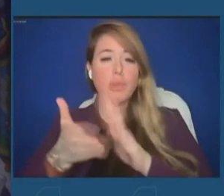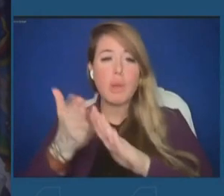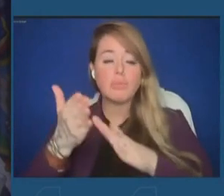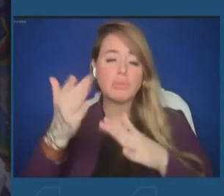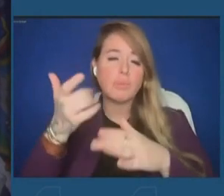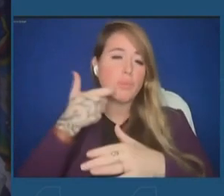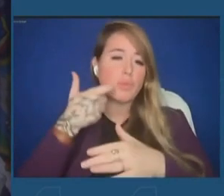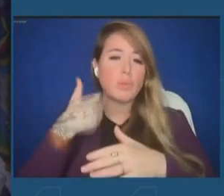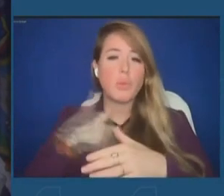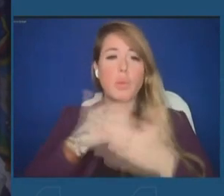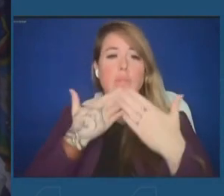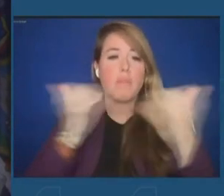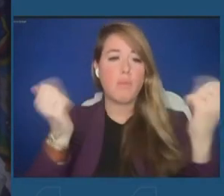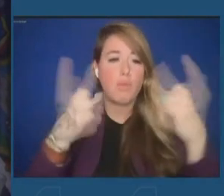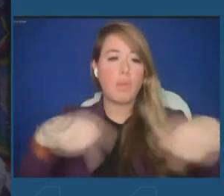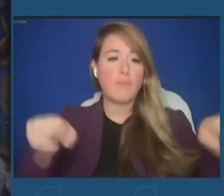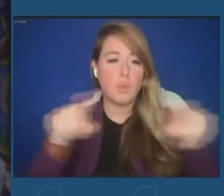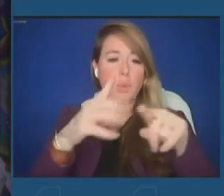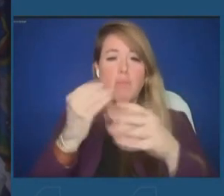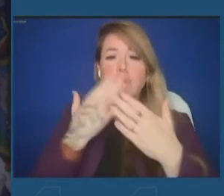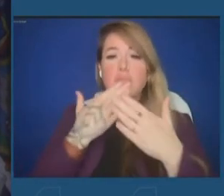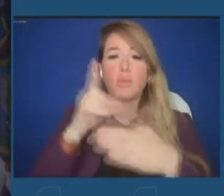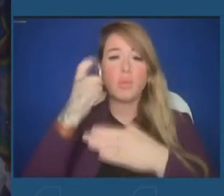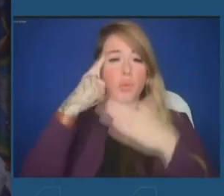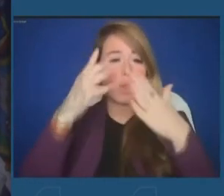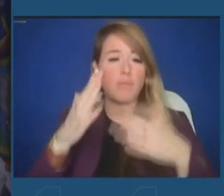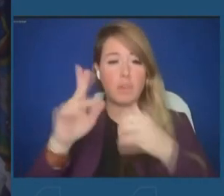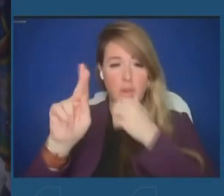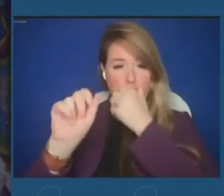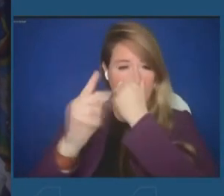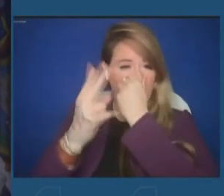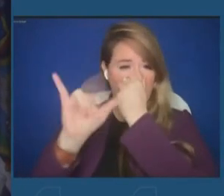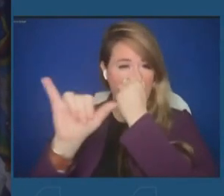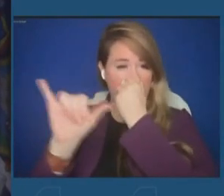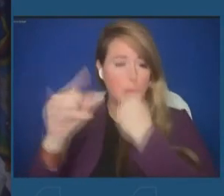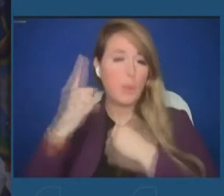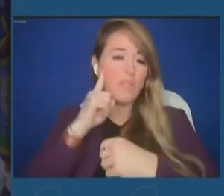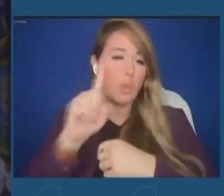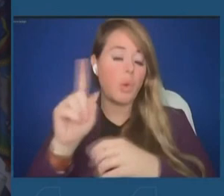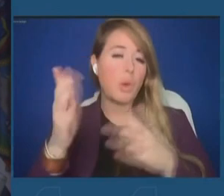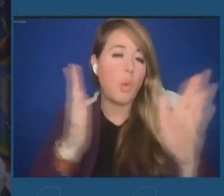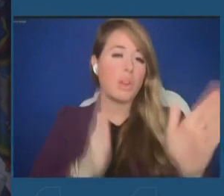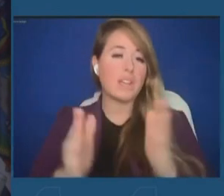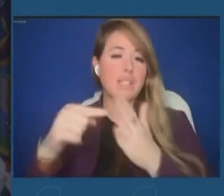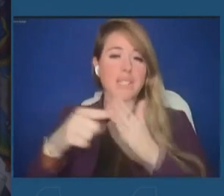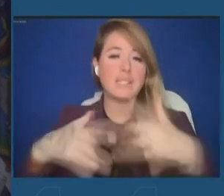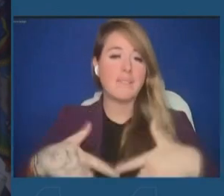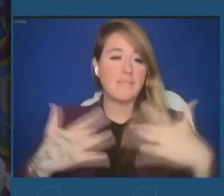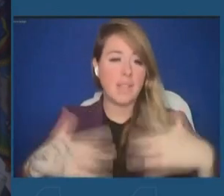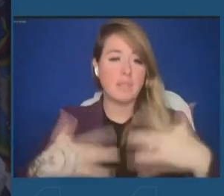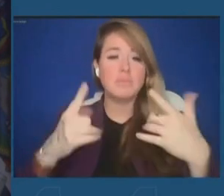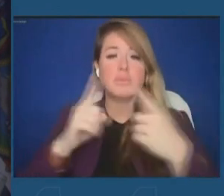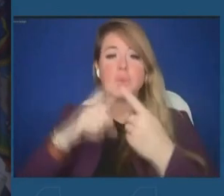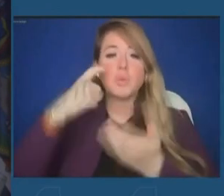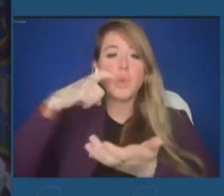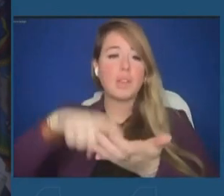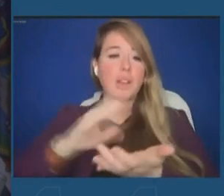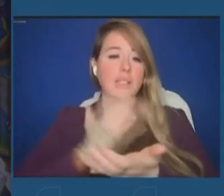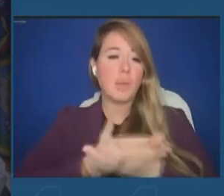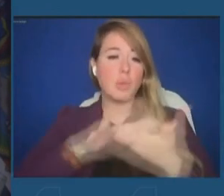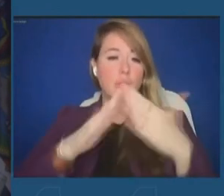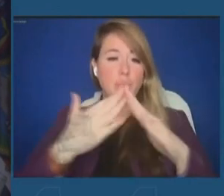we thank you so much. And thank you, Governor Kathy Hochul, for organizing this event to recognize our community